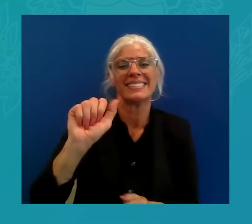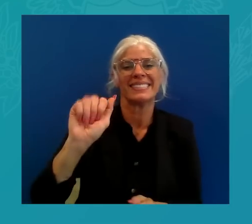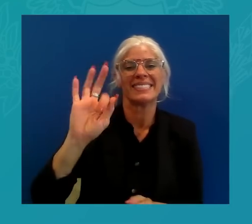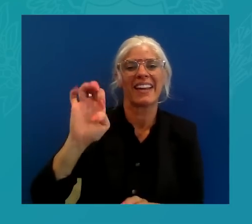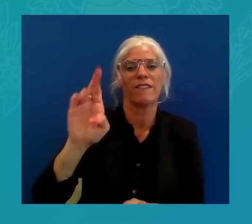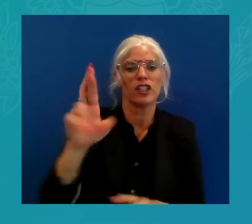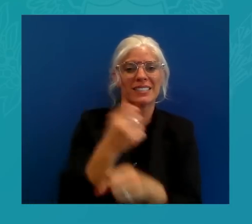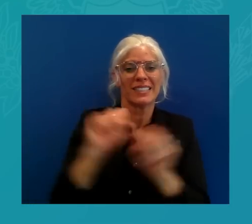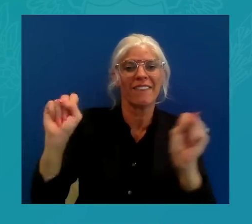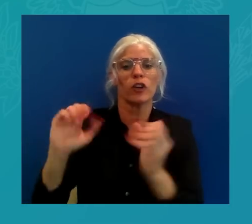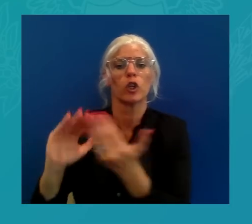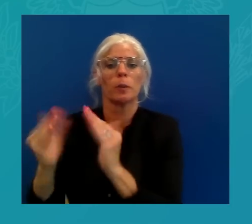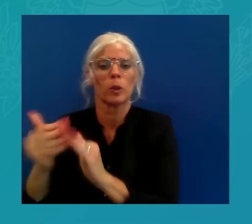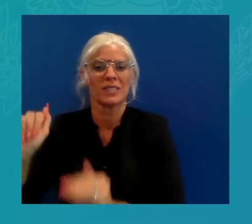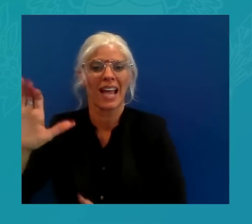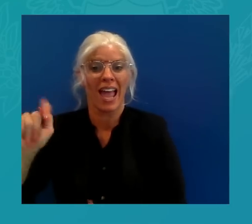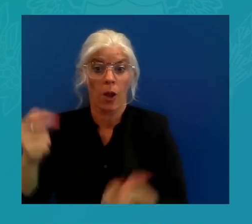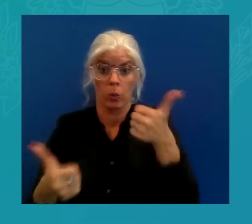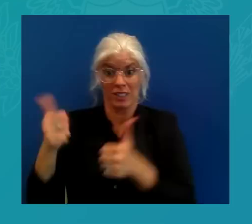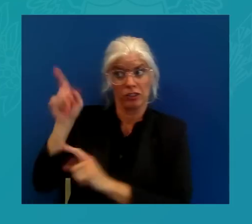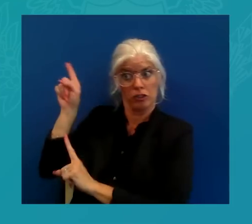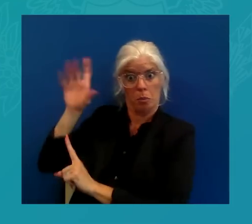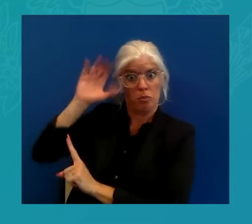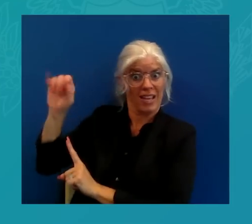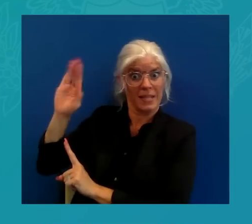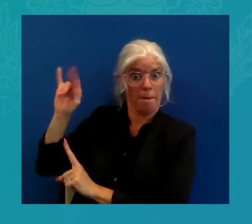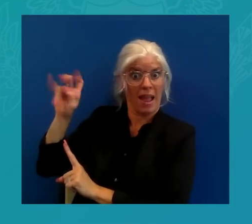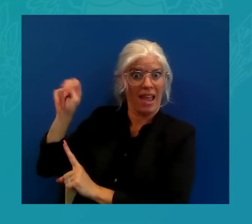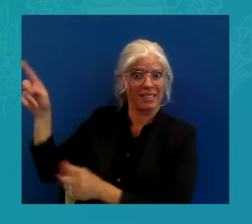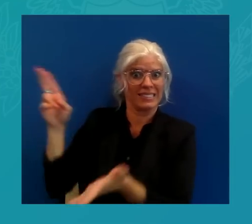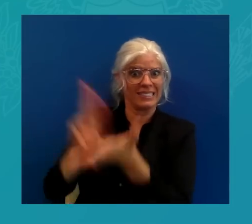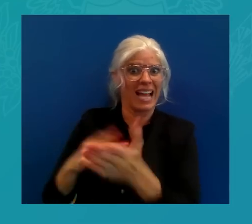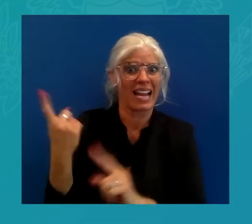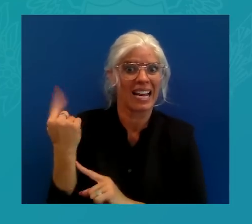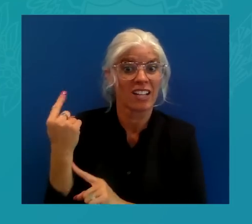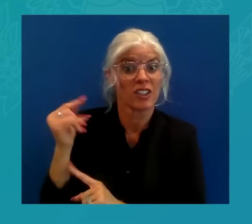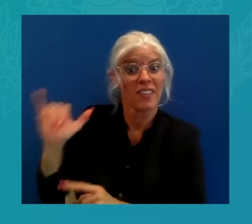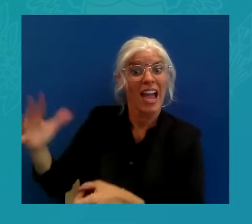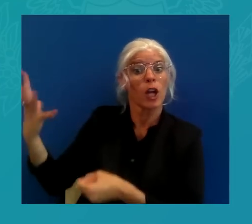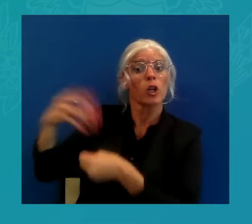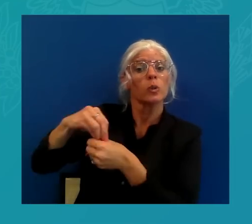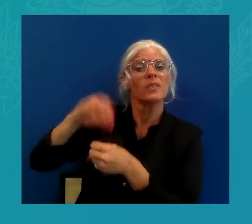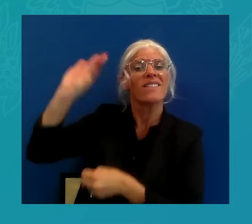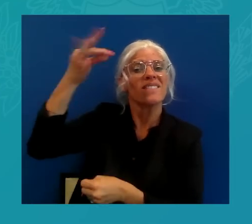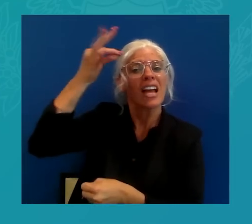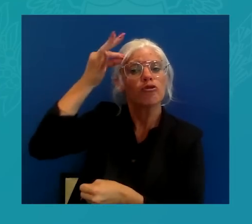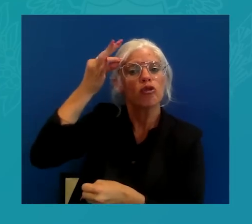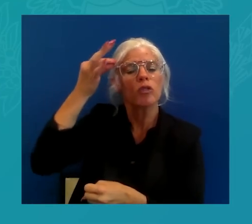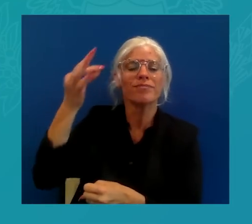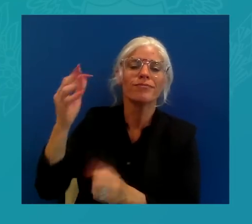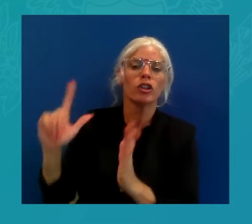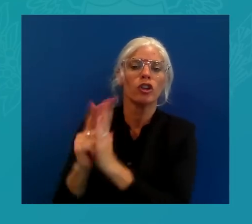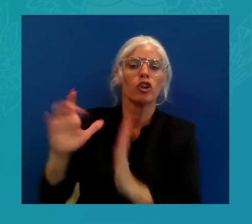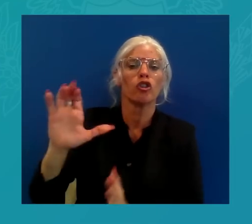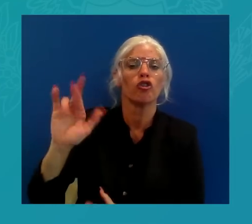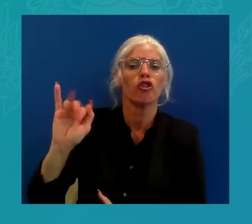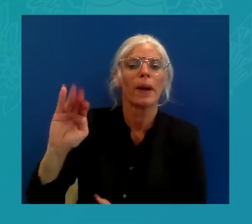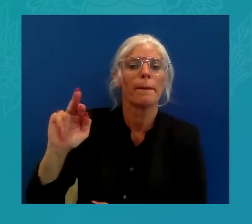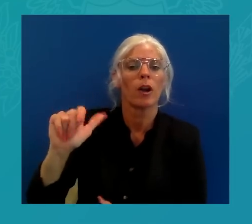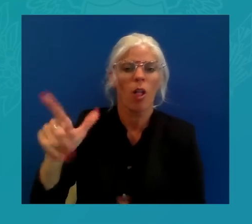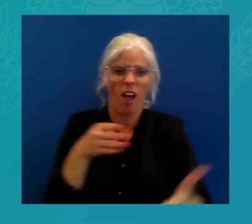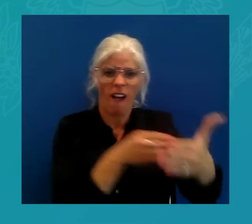federal criminal offenses for firearms trafficking and straw purchases. In